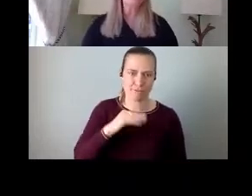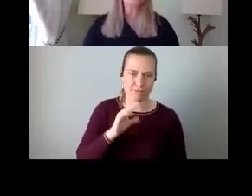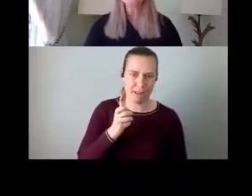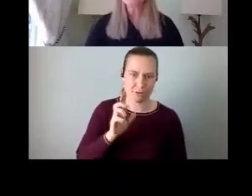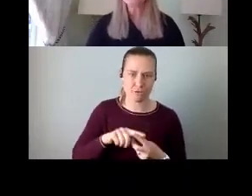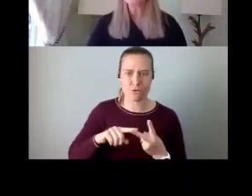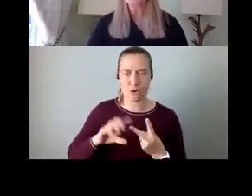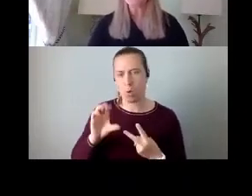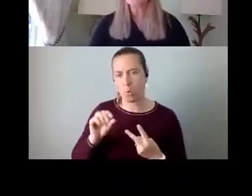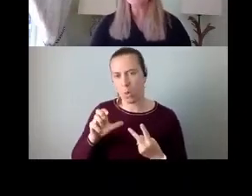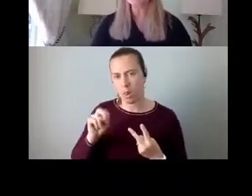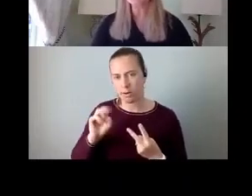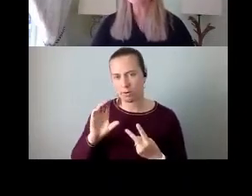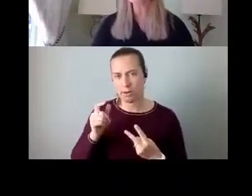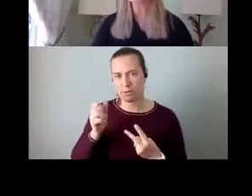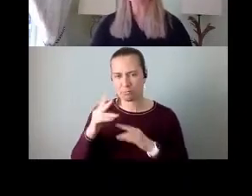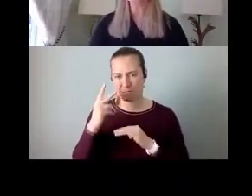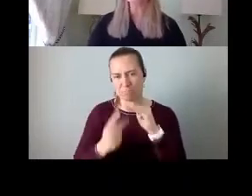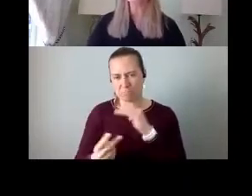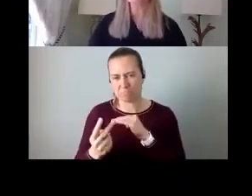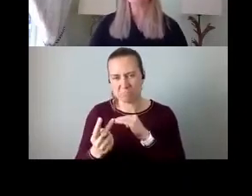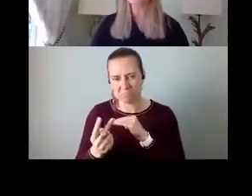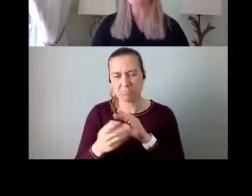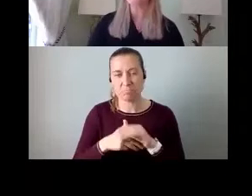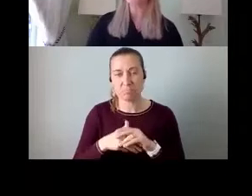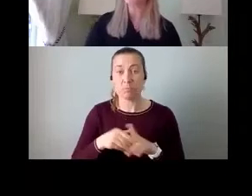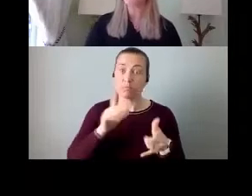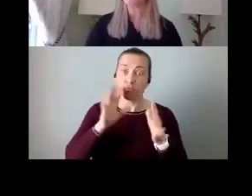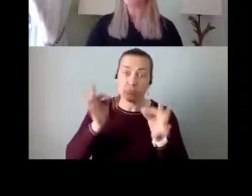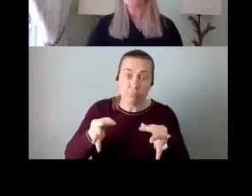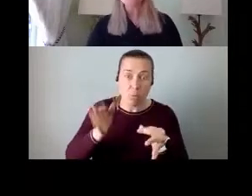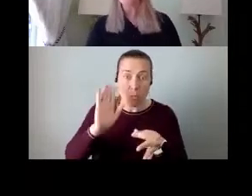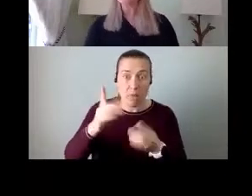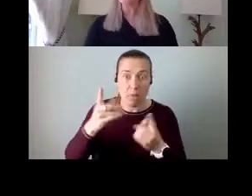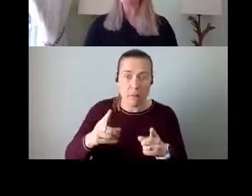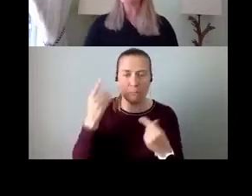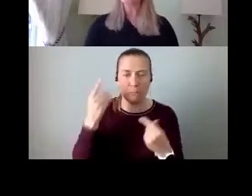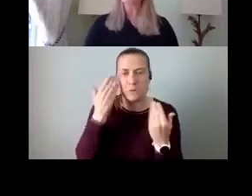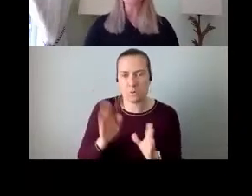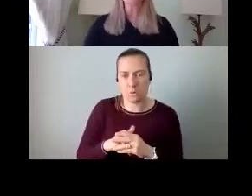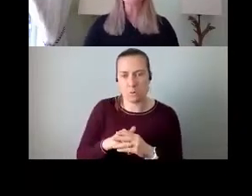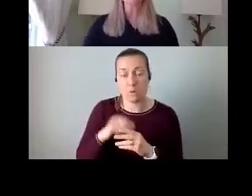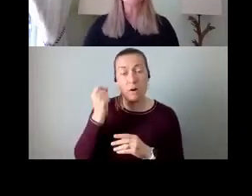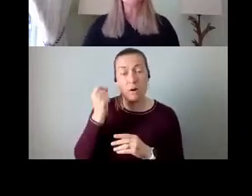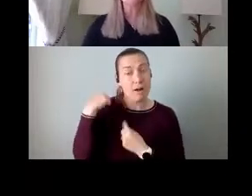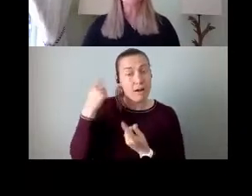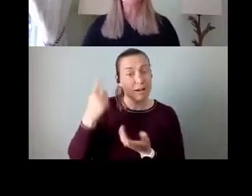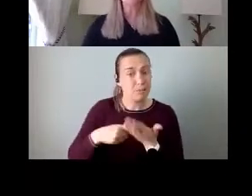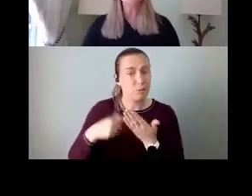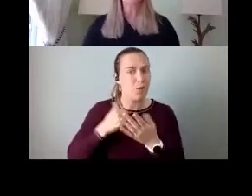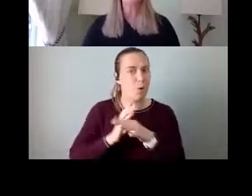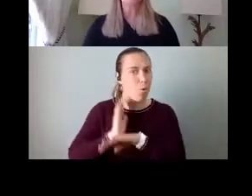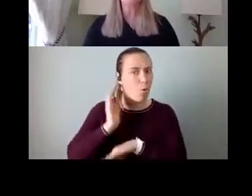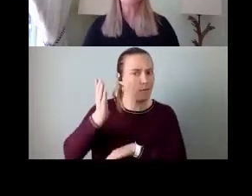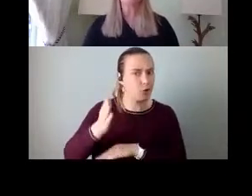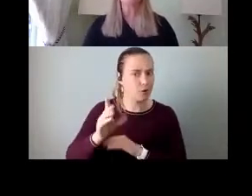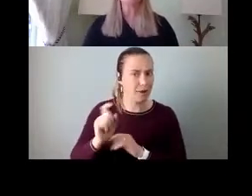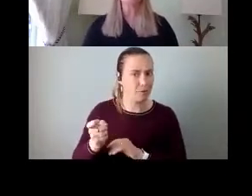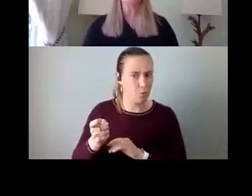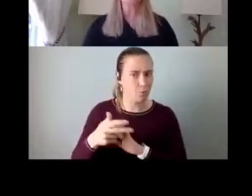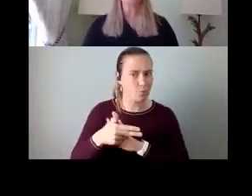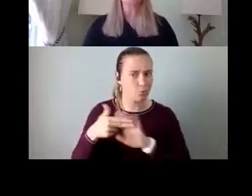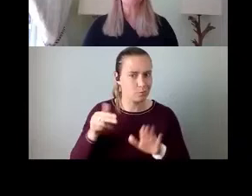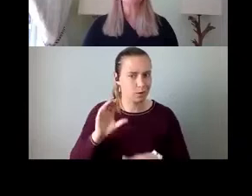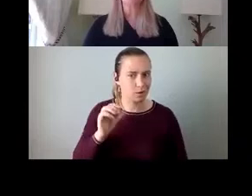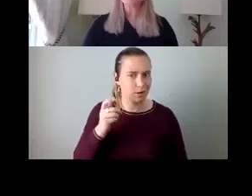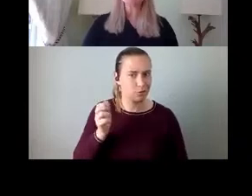know definitively what's going to happen, because we certainly know that at times we have overdiagnosis of cancer, but we are very worried that some